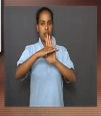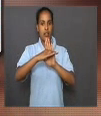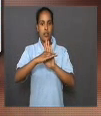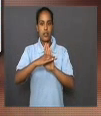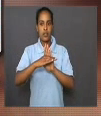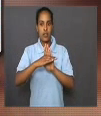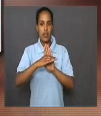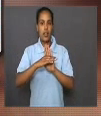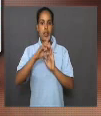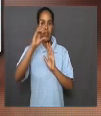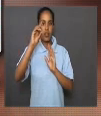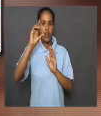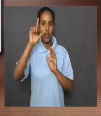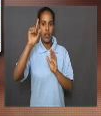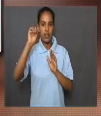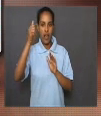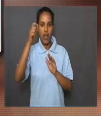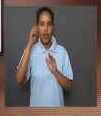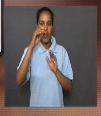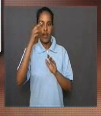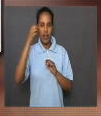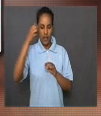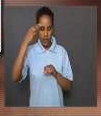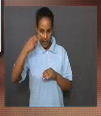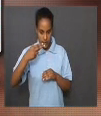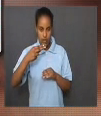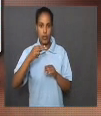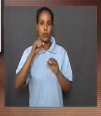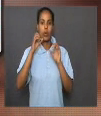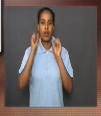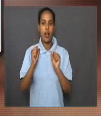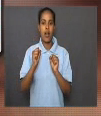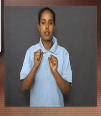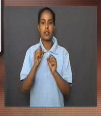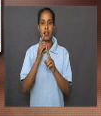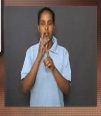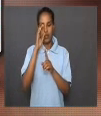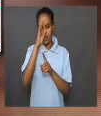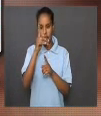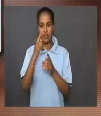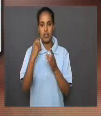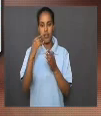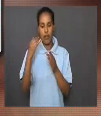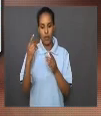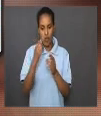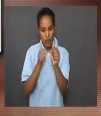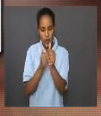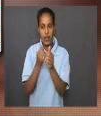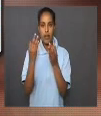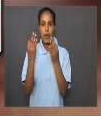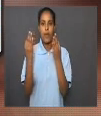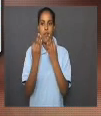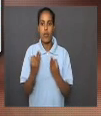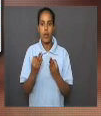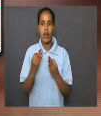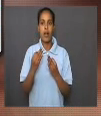as delta H here, then we can create the following formula for the